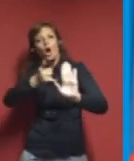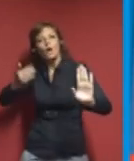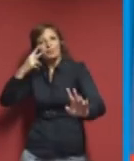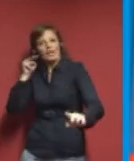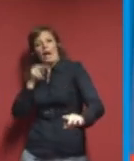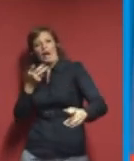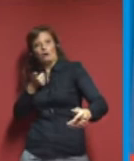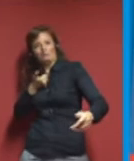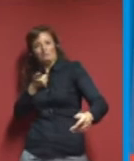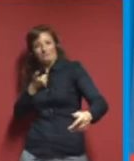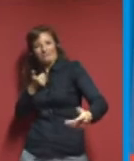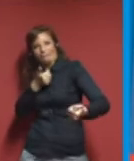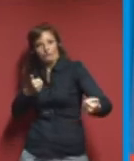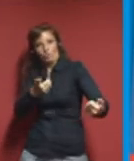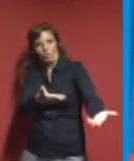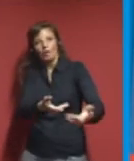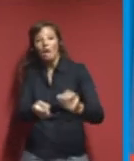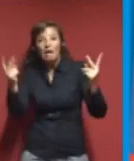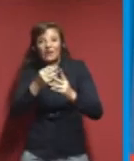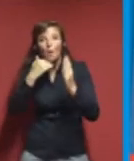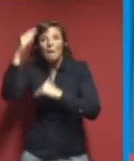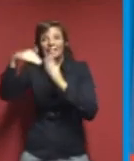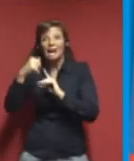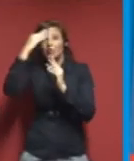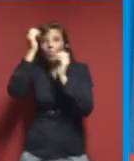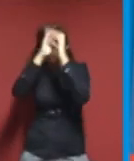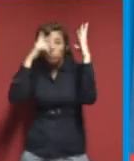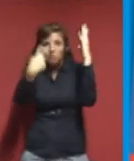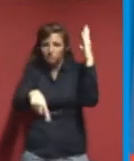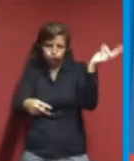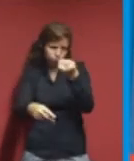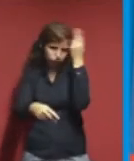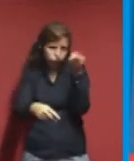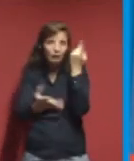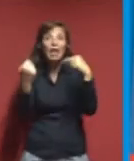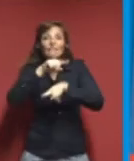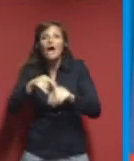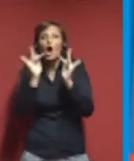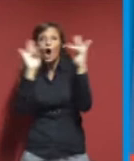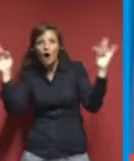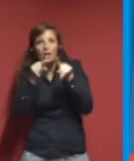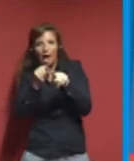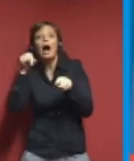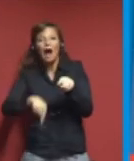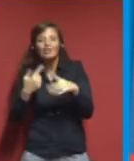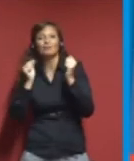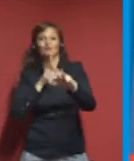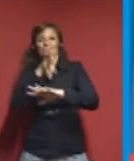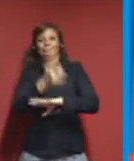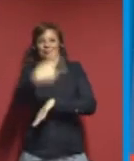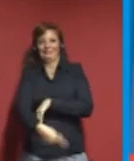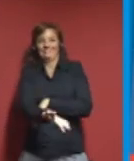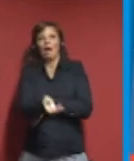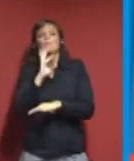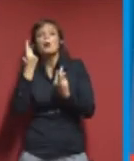because no one else would have. But if you go online, you can immediately get access to the 1,000 people around the world who've built their own. And not only